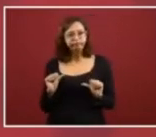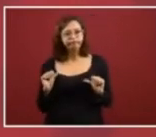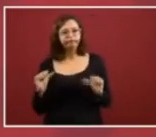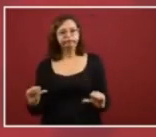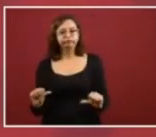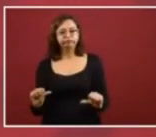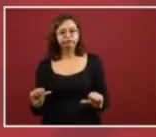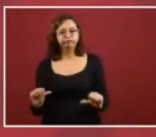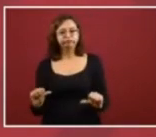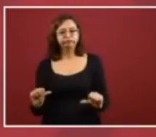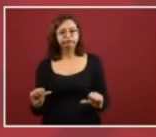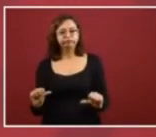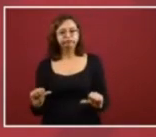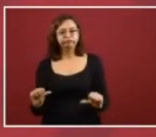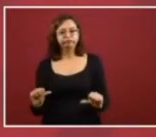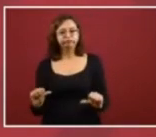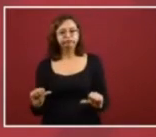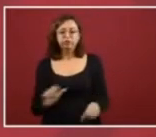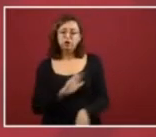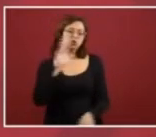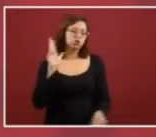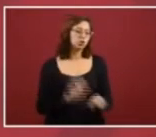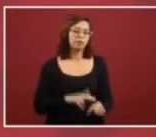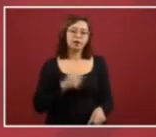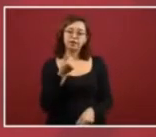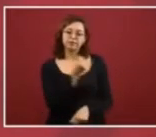Es normal. That is normal.